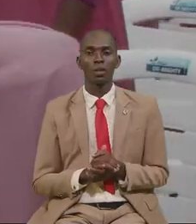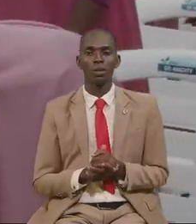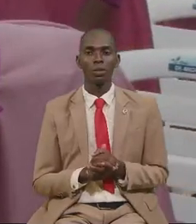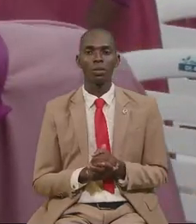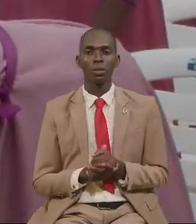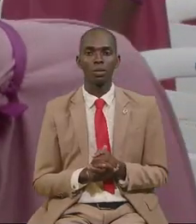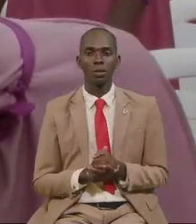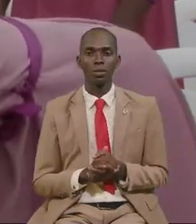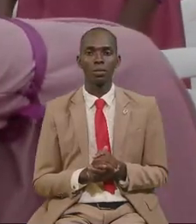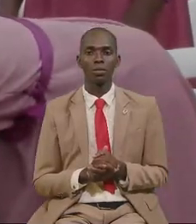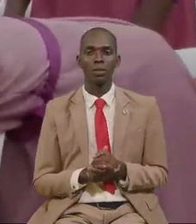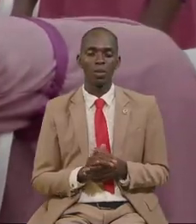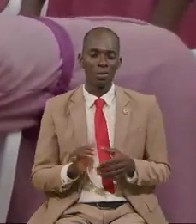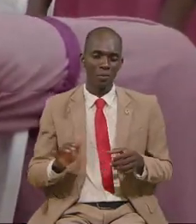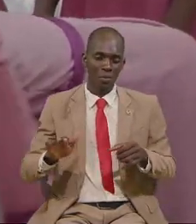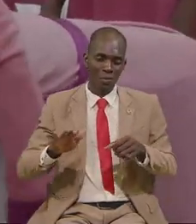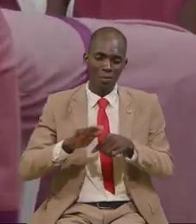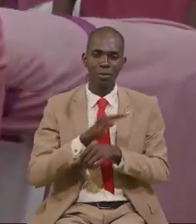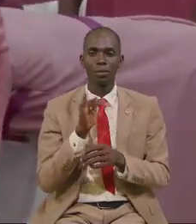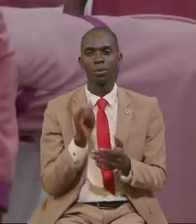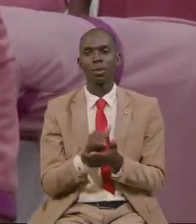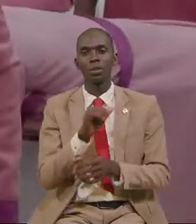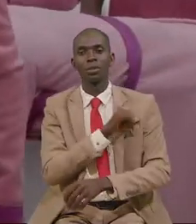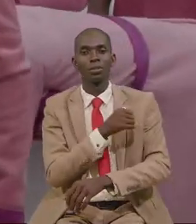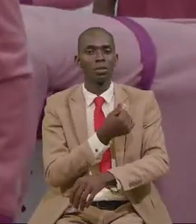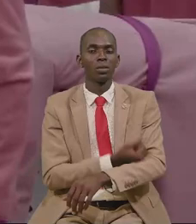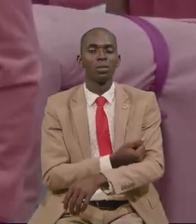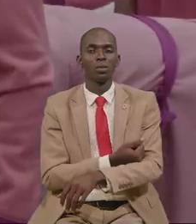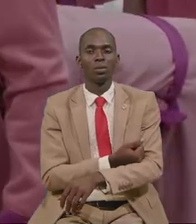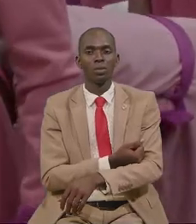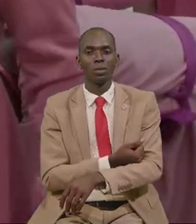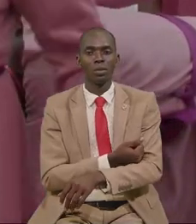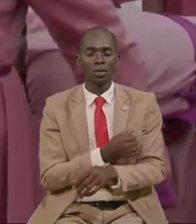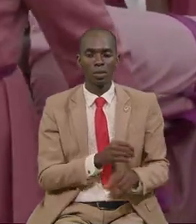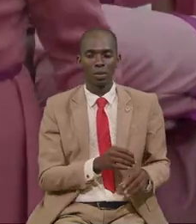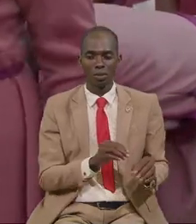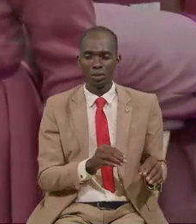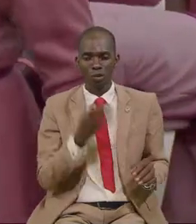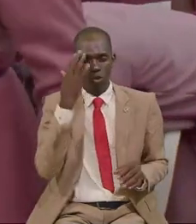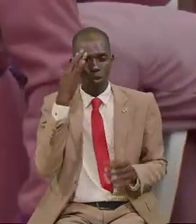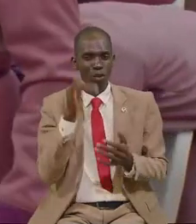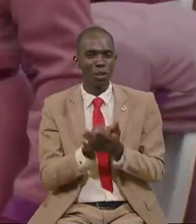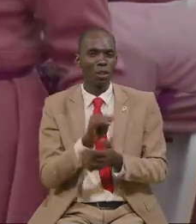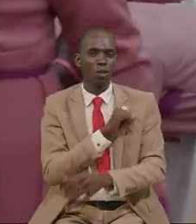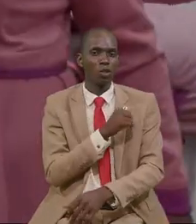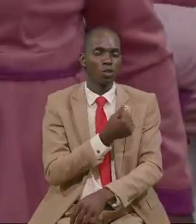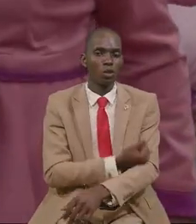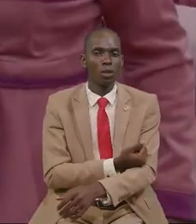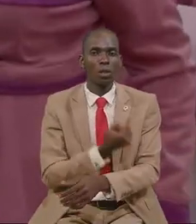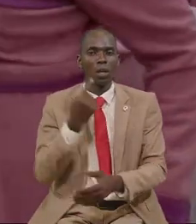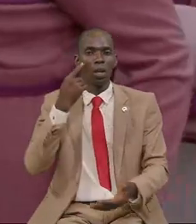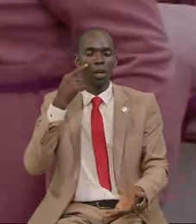Feel that authority. Sense that authority. Acknowledge